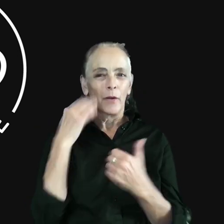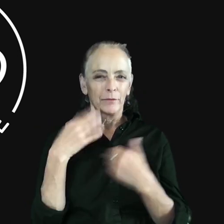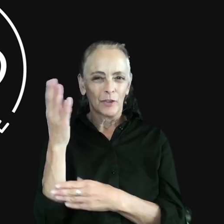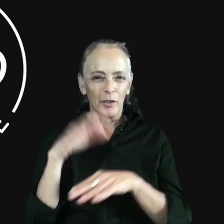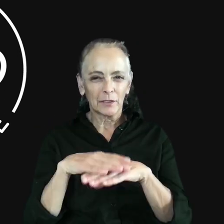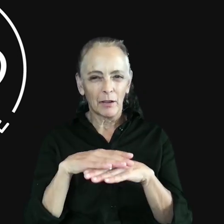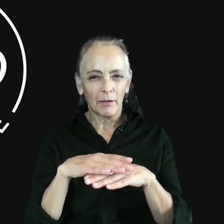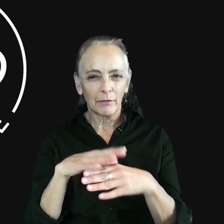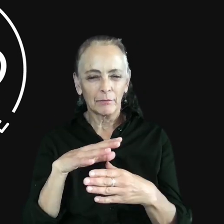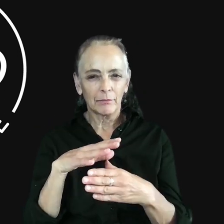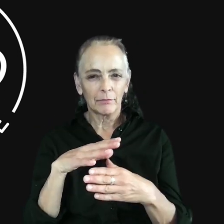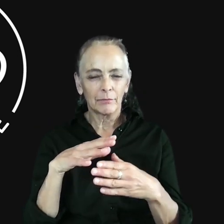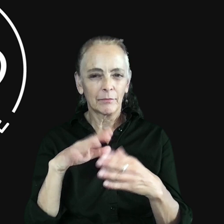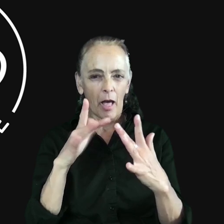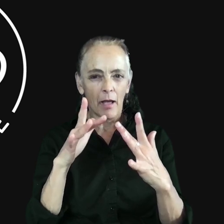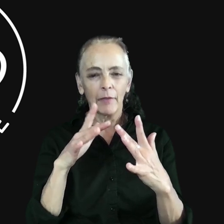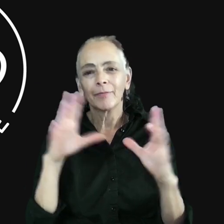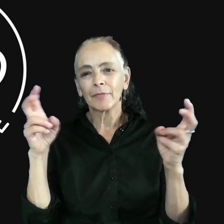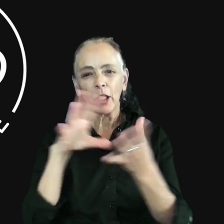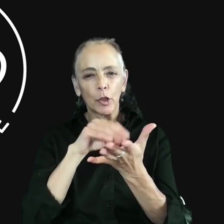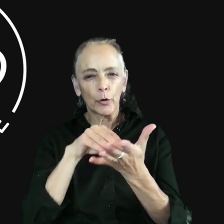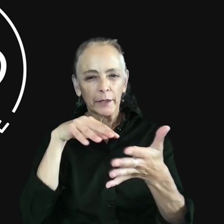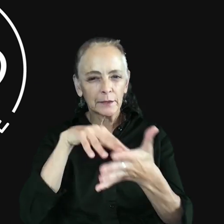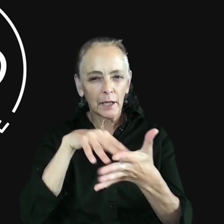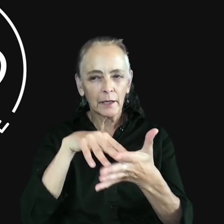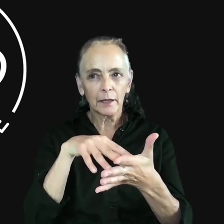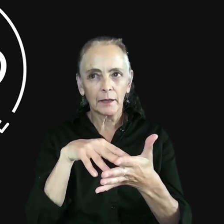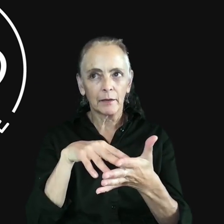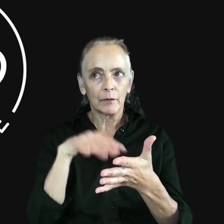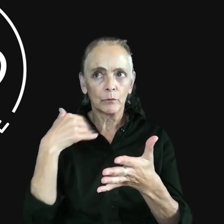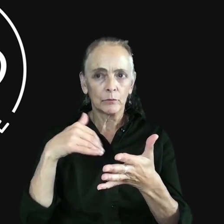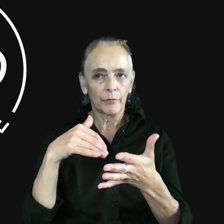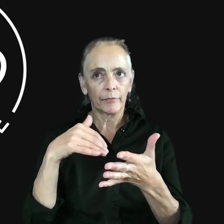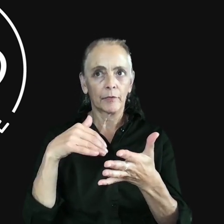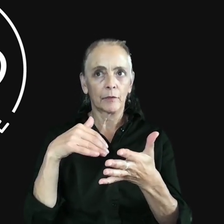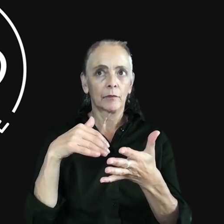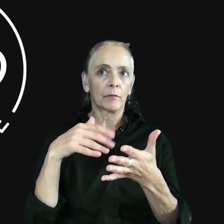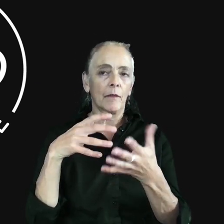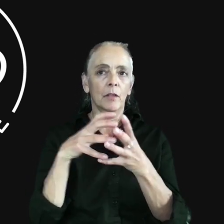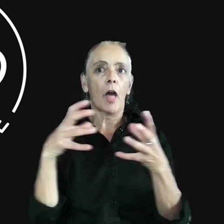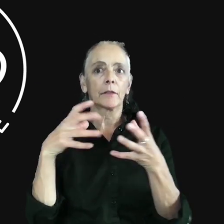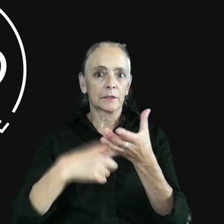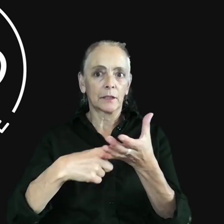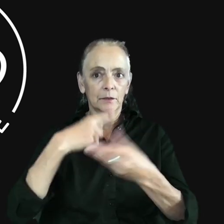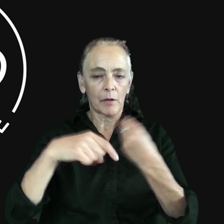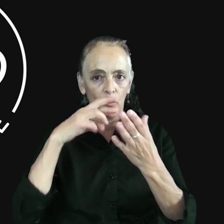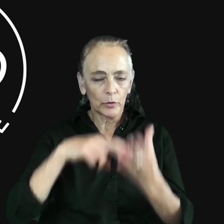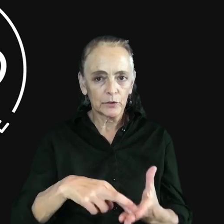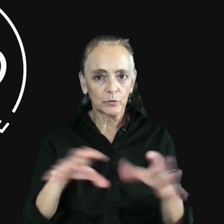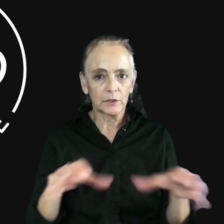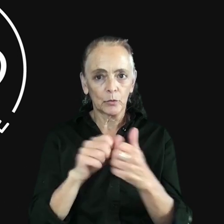the learning study uh this very you know discussed uh piece of research that we did back with siege of learning